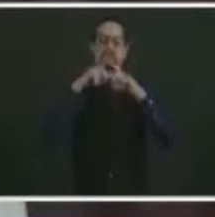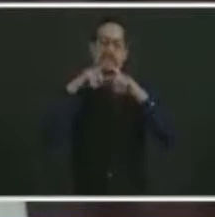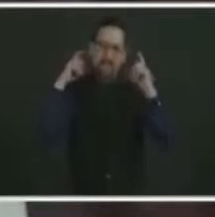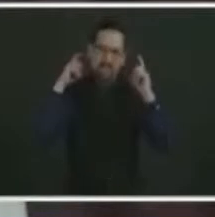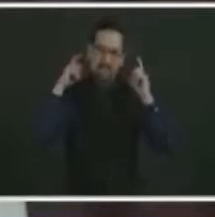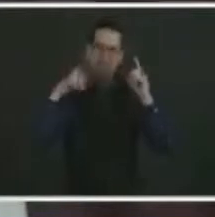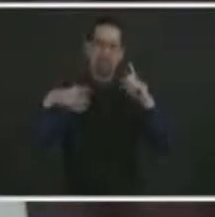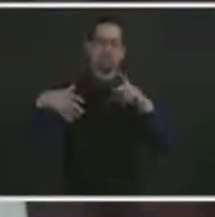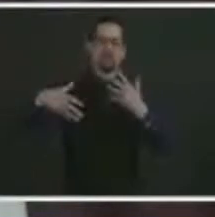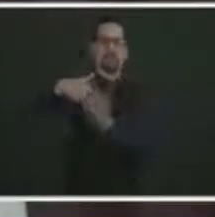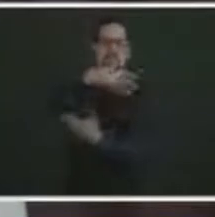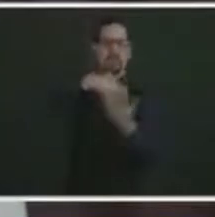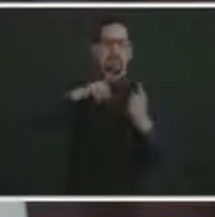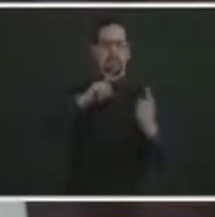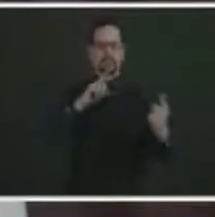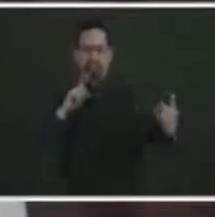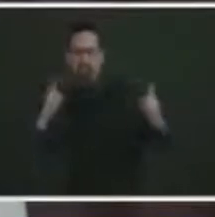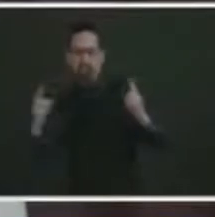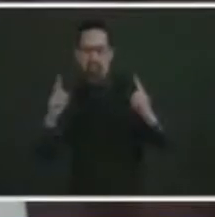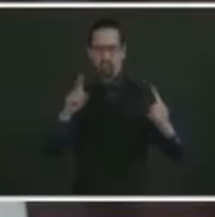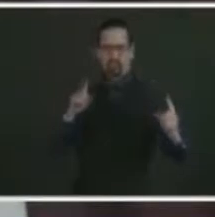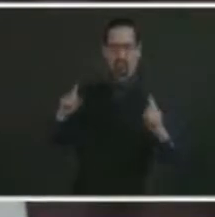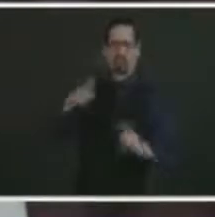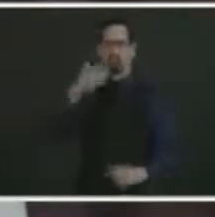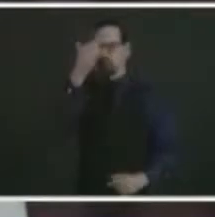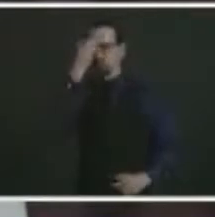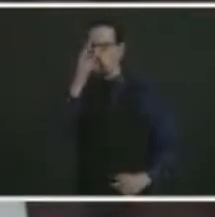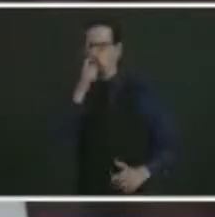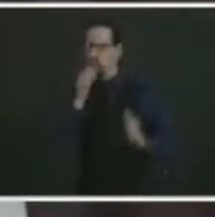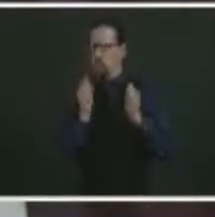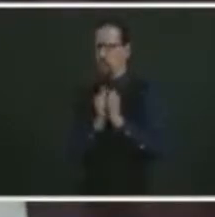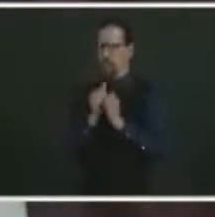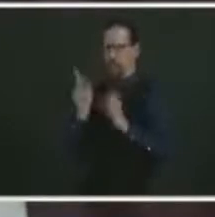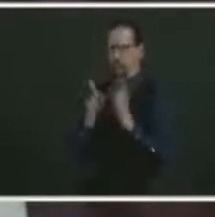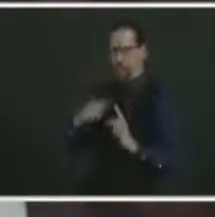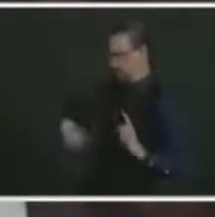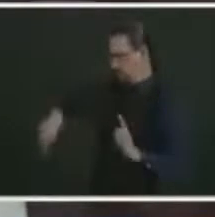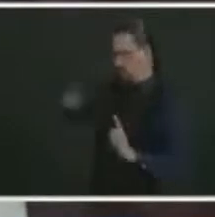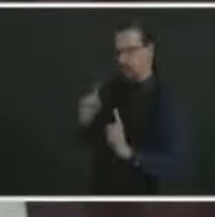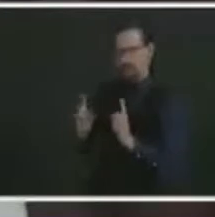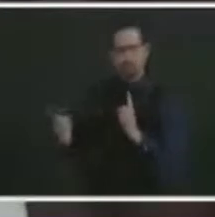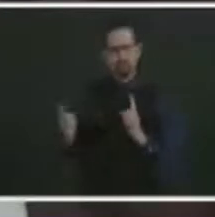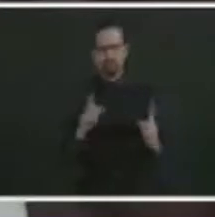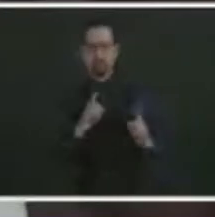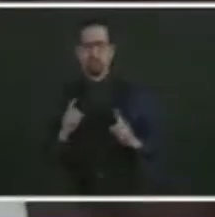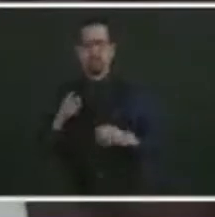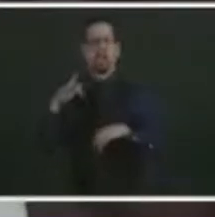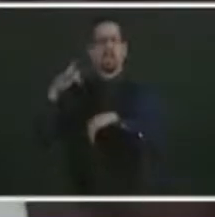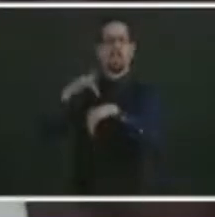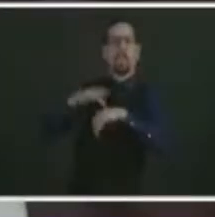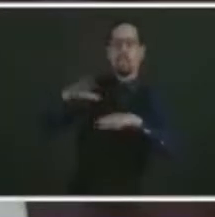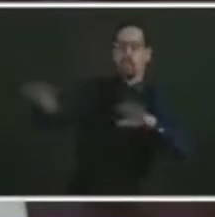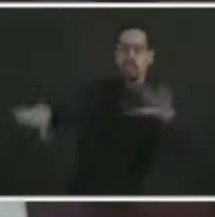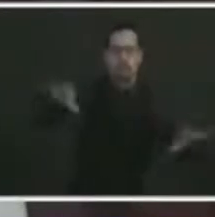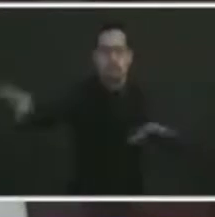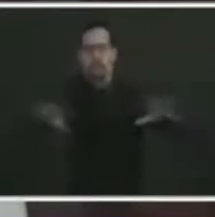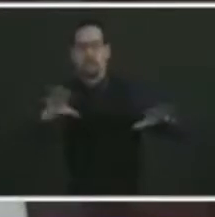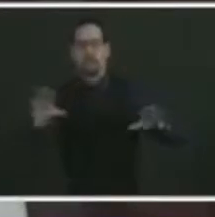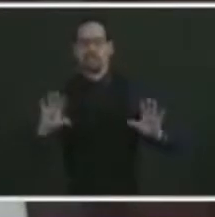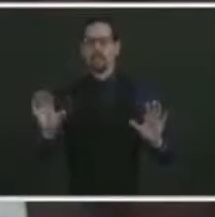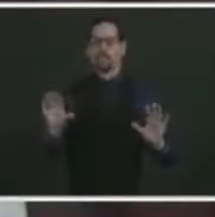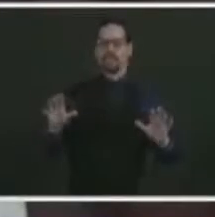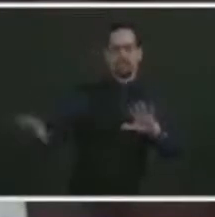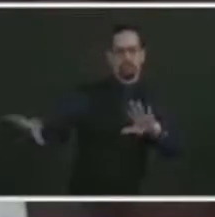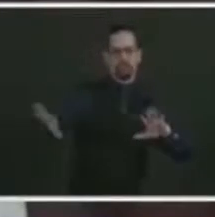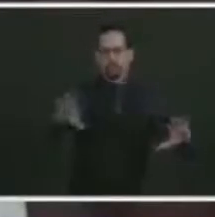in your environment, and understanding the resources that are available to you how to monitor yourself for symptoms and to get